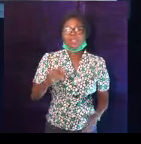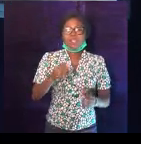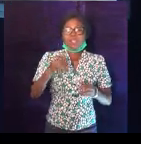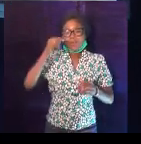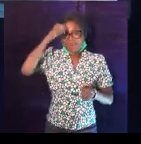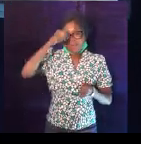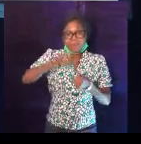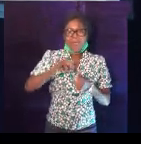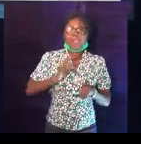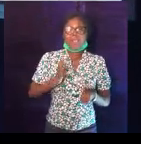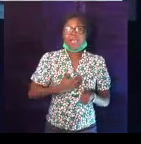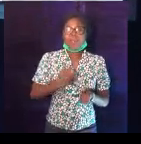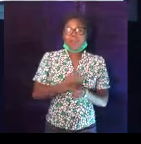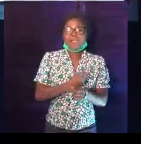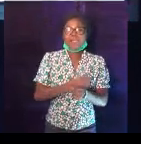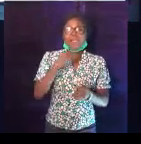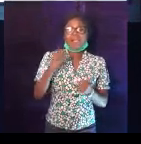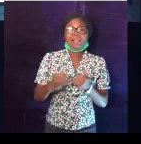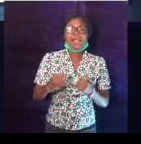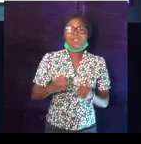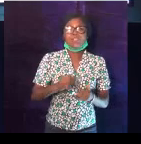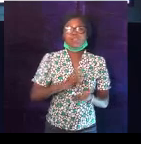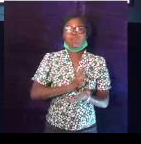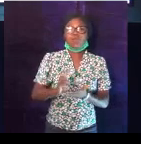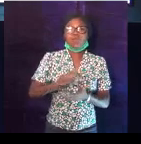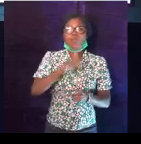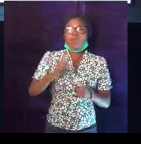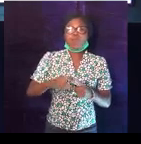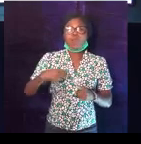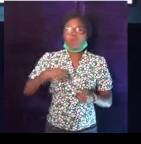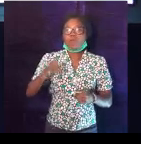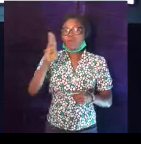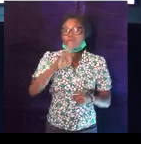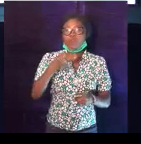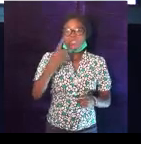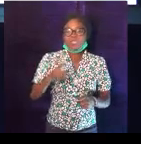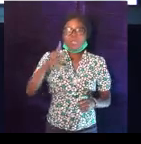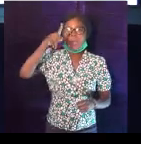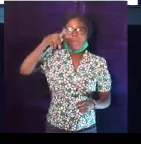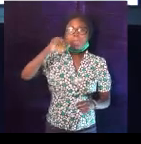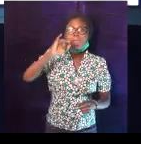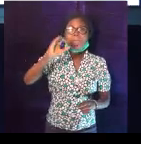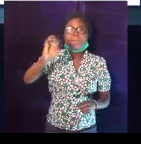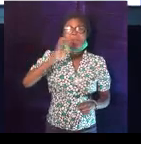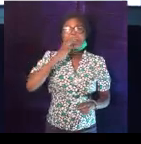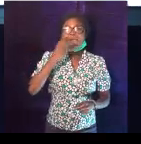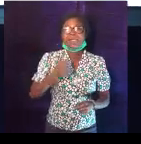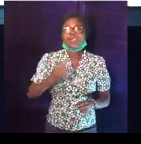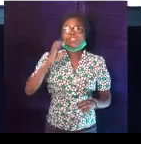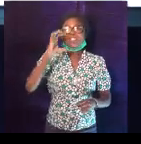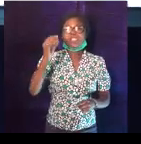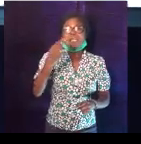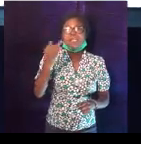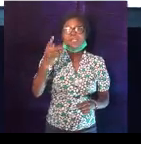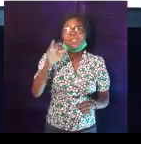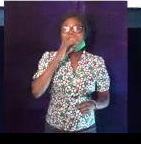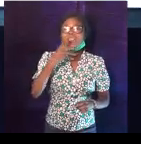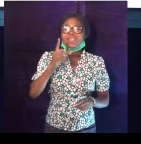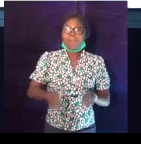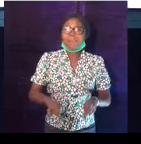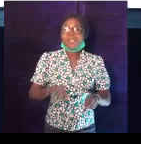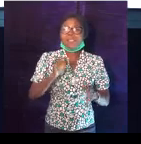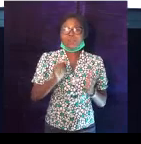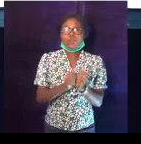identify. Remember in our lesson last week that I said that when we are using a pie chart to organize data,